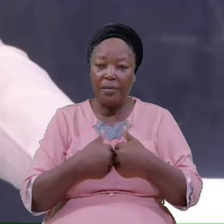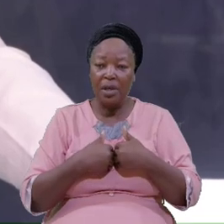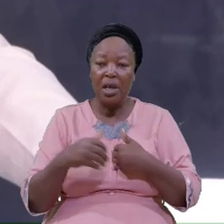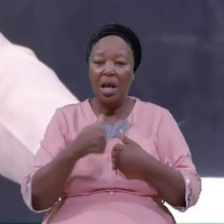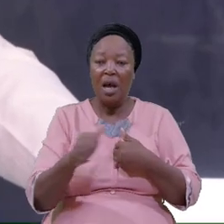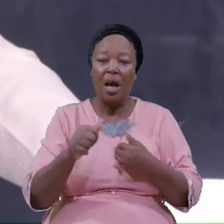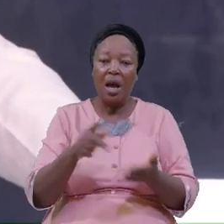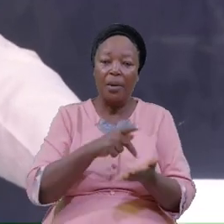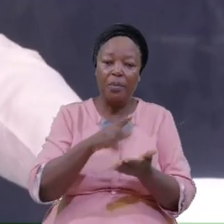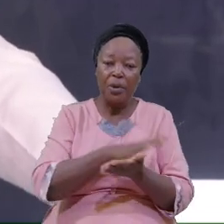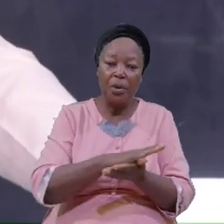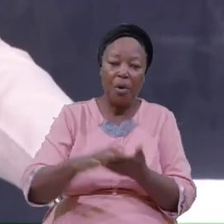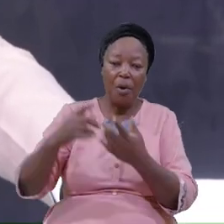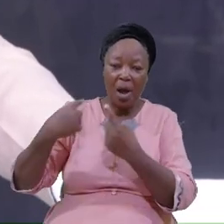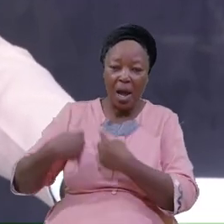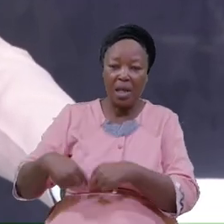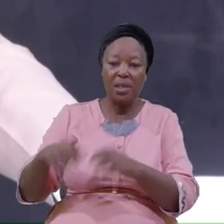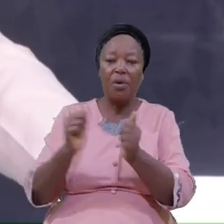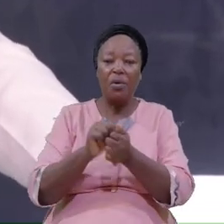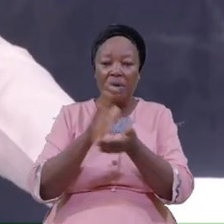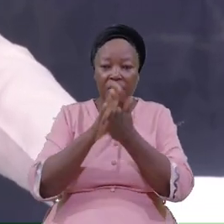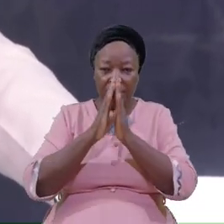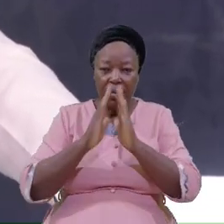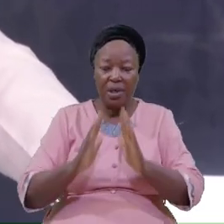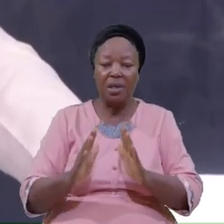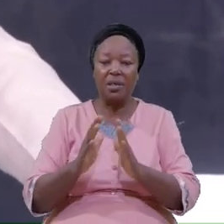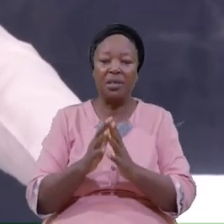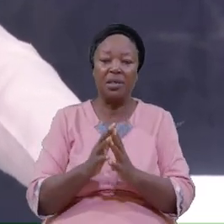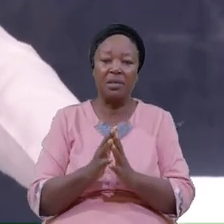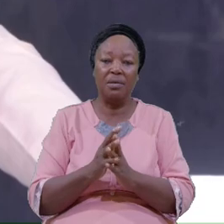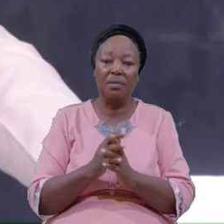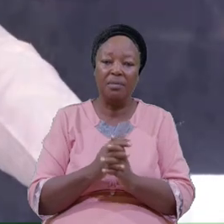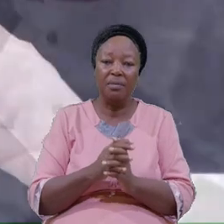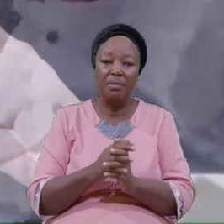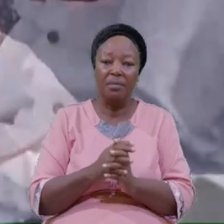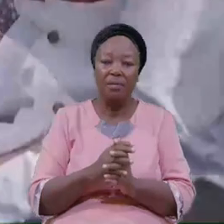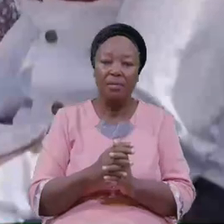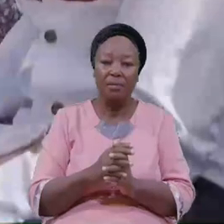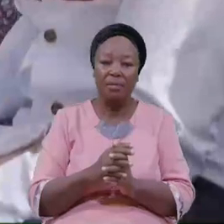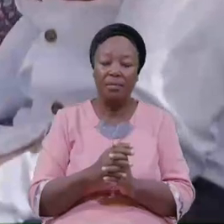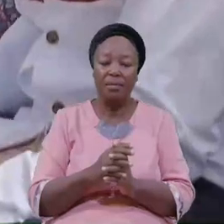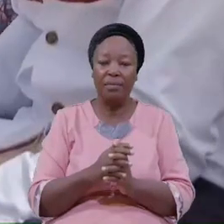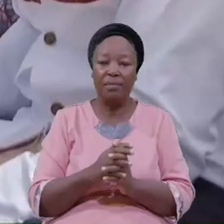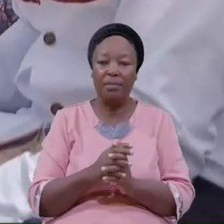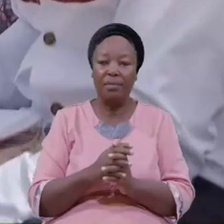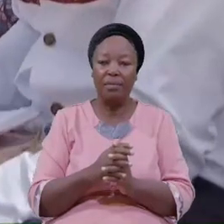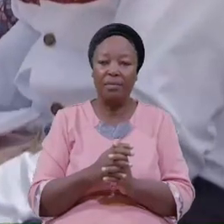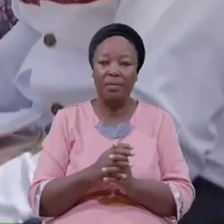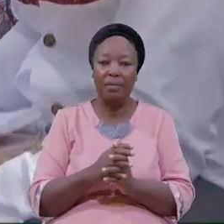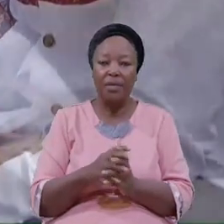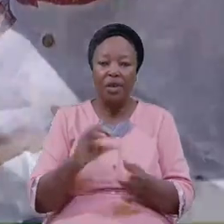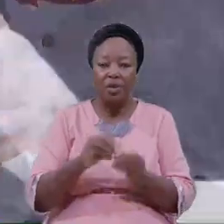heart with peace. Le premier point, c'est la priorité de posséder un cœur pur et paisible. Number two,